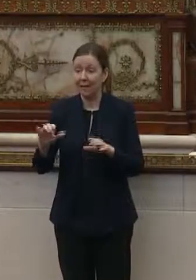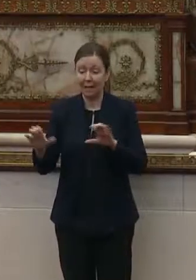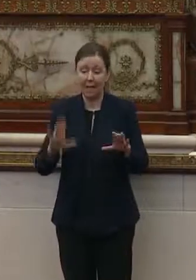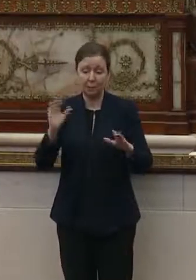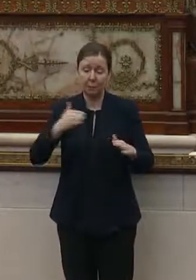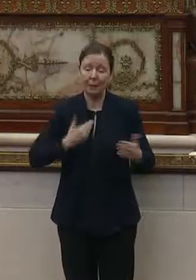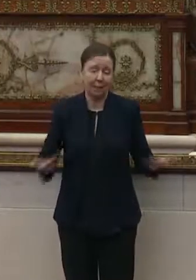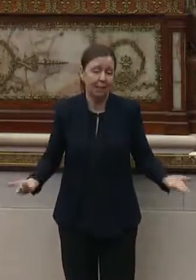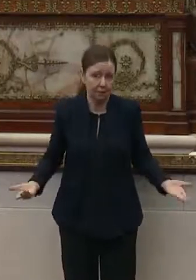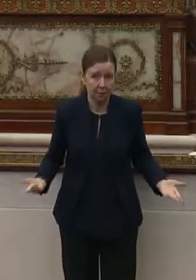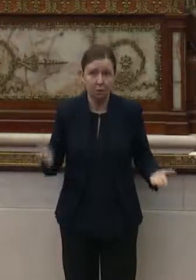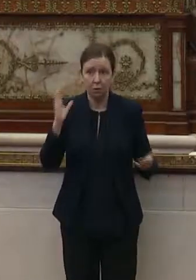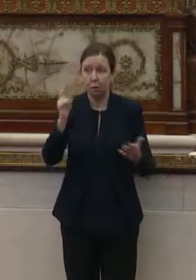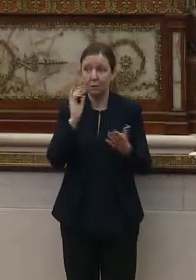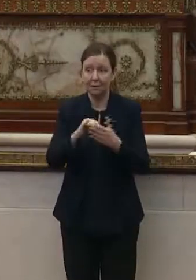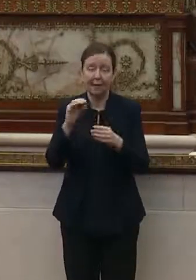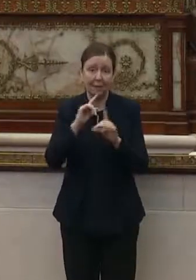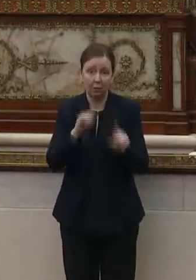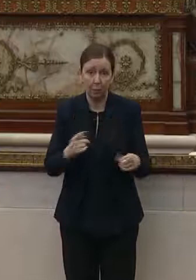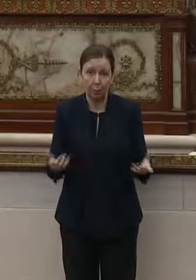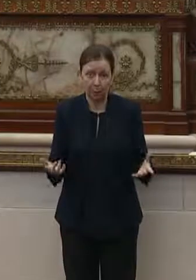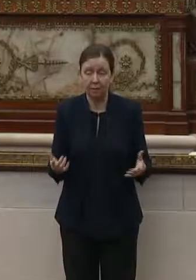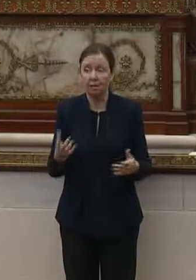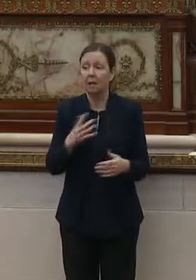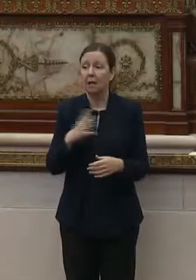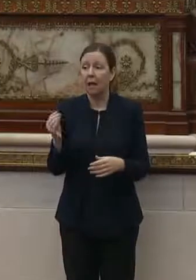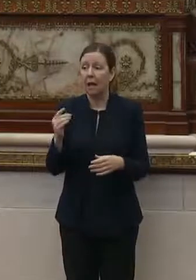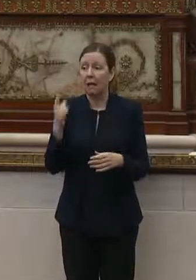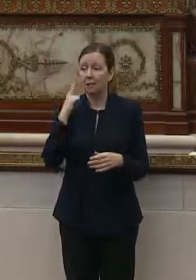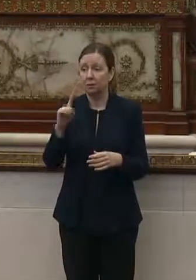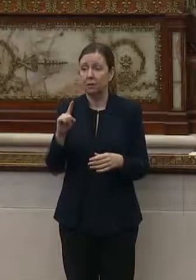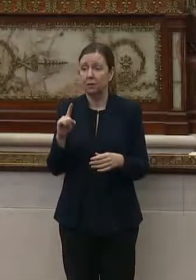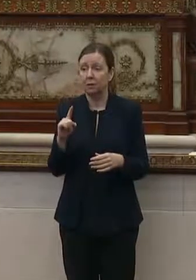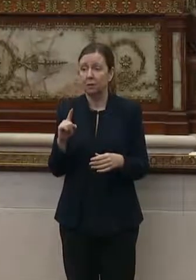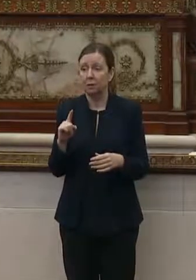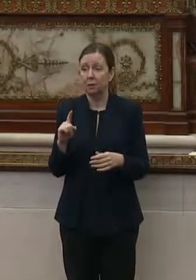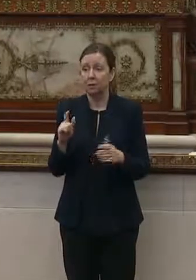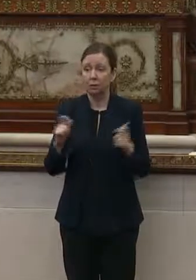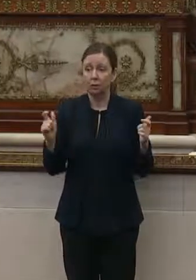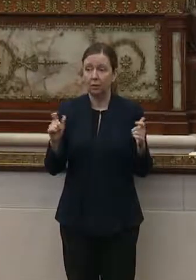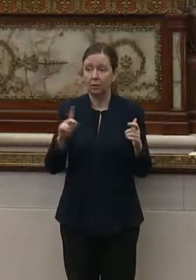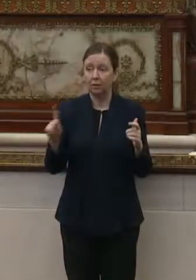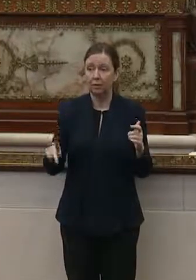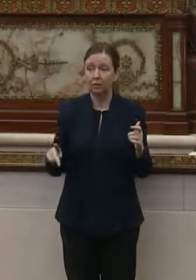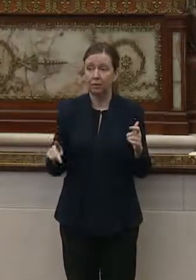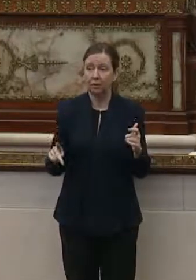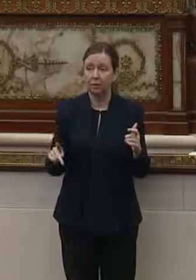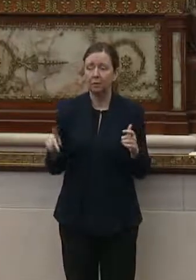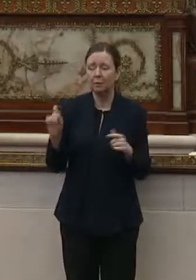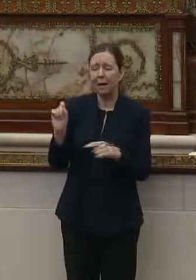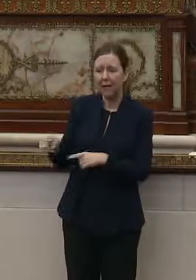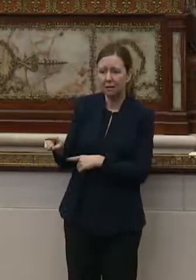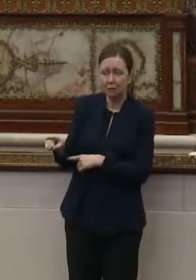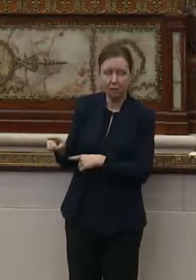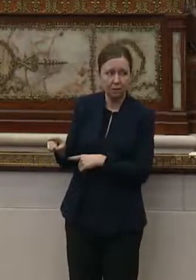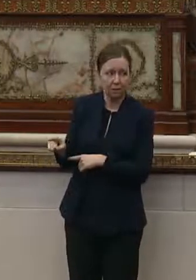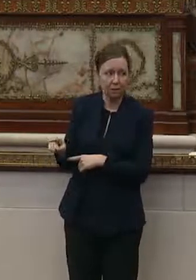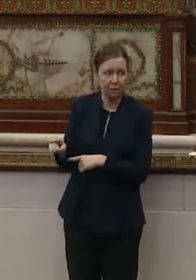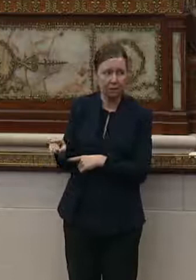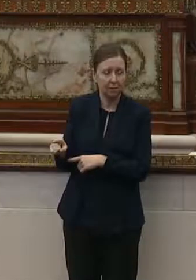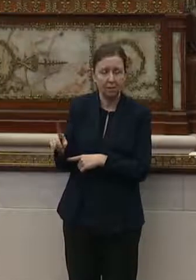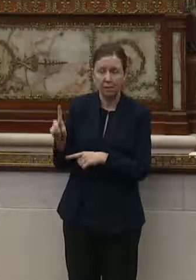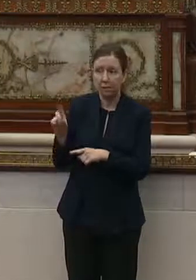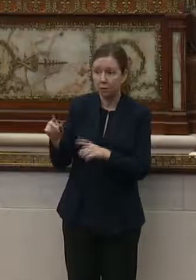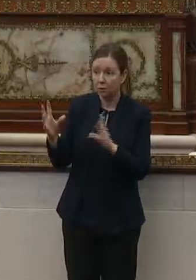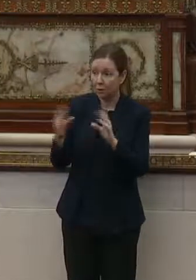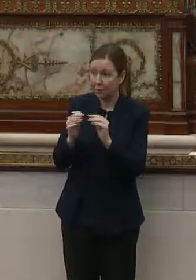me. And so you will see that report. As far as Greater Philadelphia Health Action. Question, though, as the leader, though, do you meet